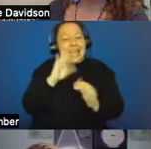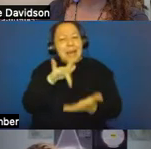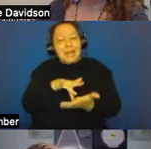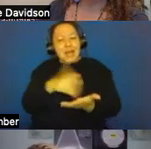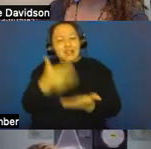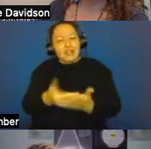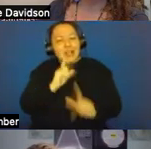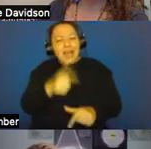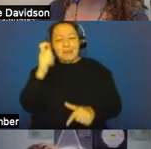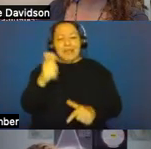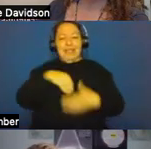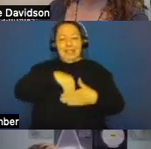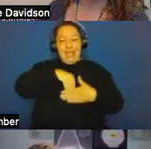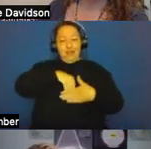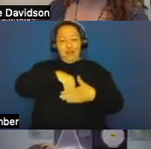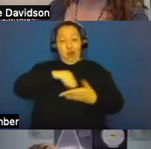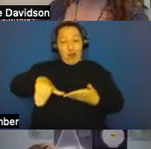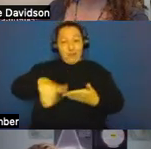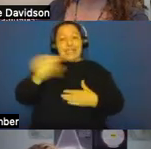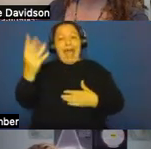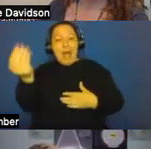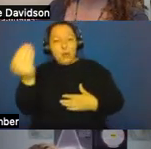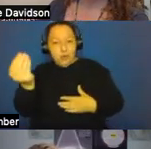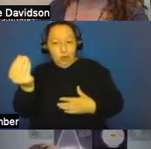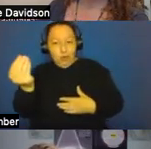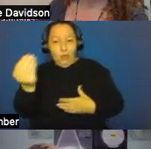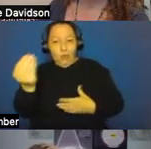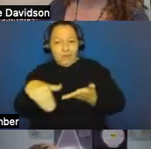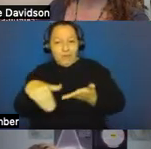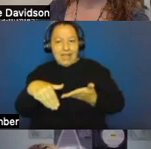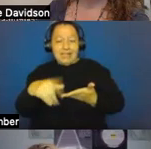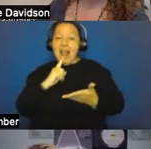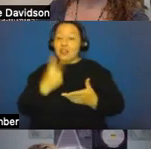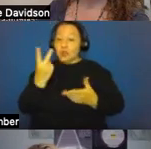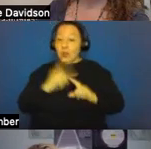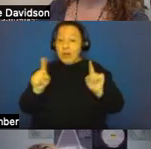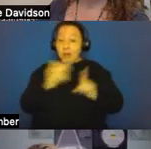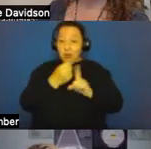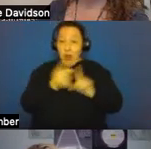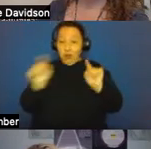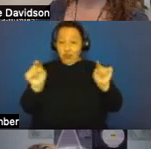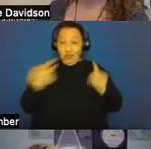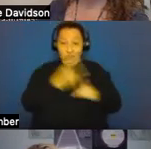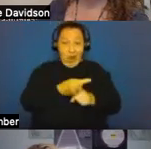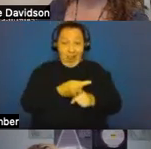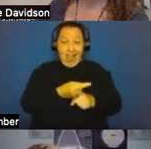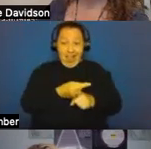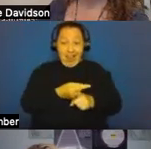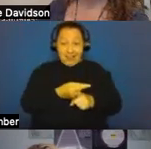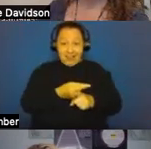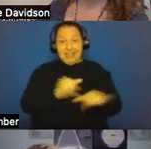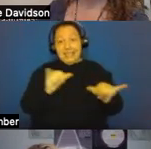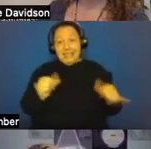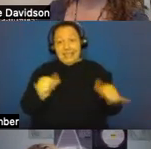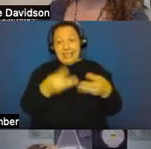internal forgiveness and external, and those are different beasts, right? In the cage. So I think